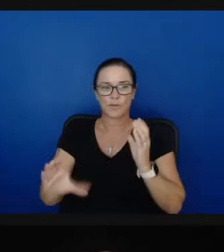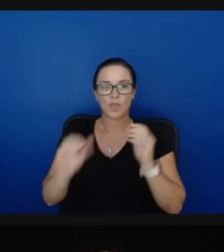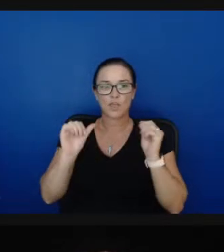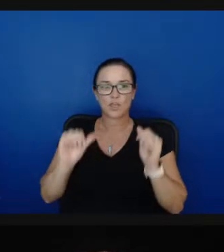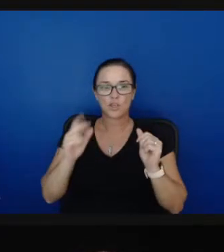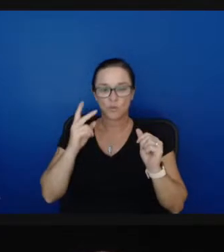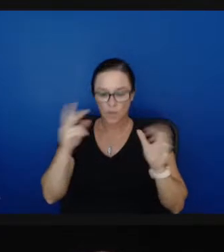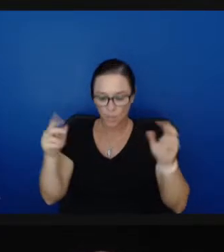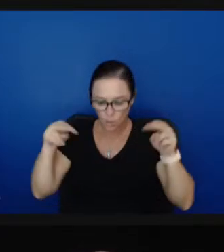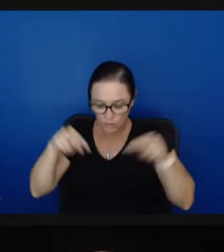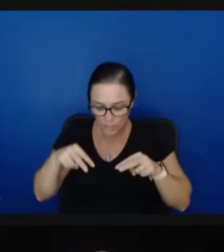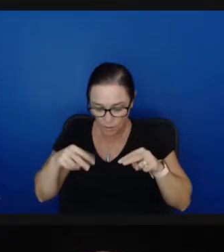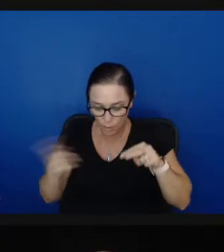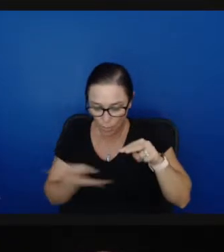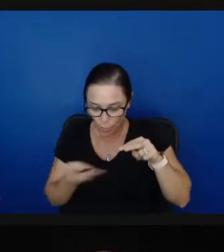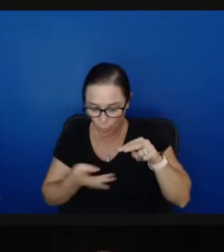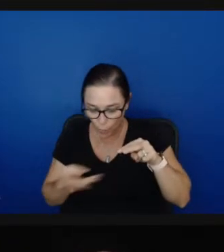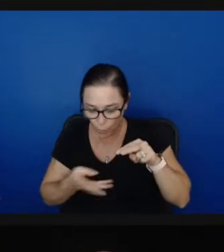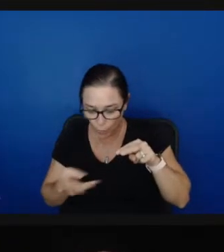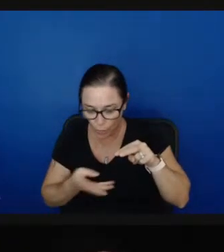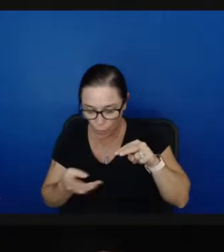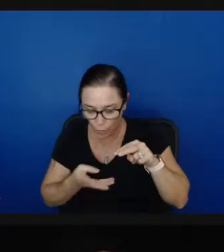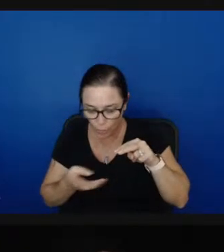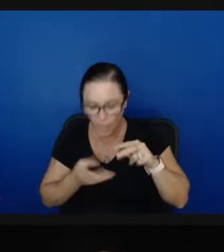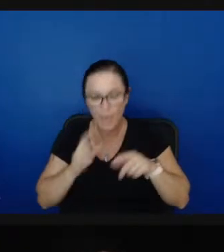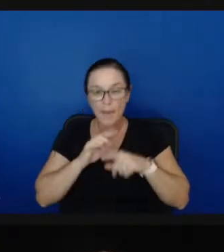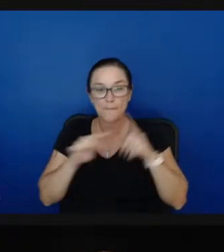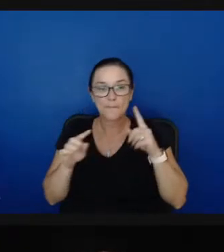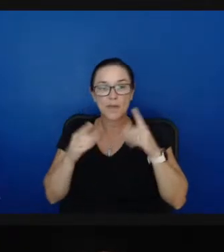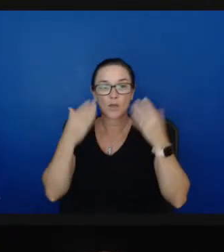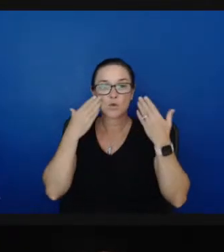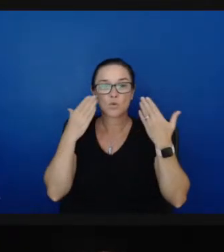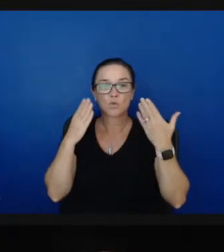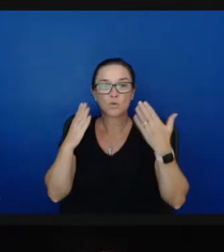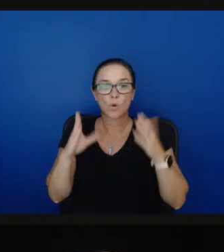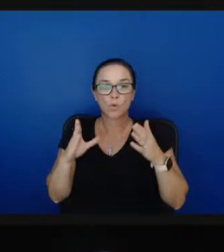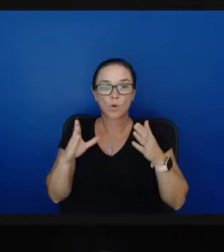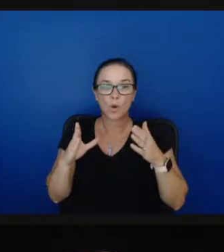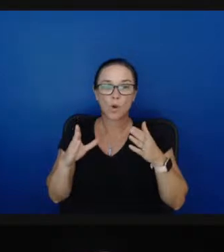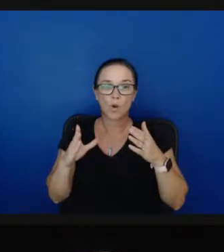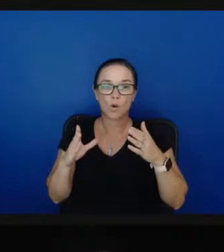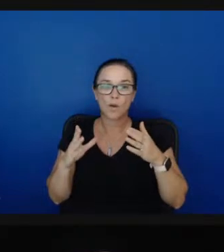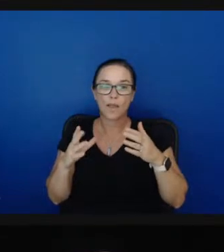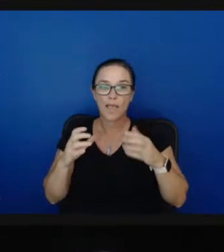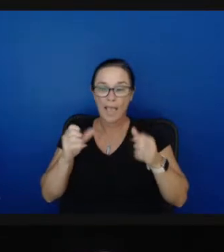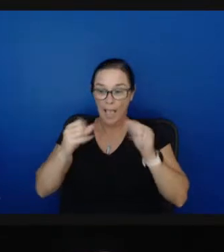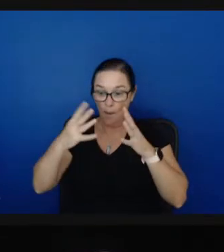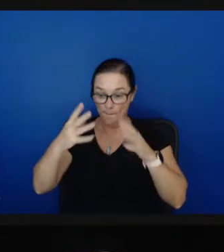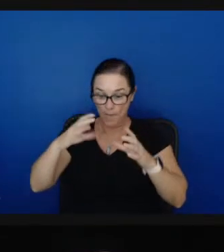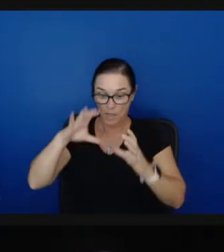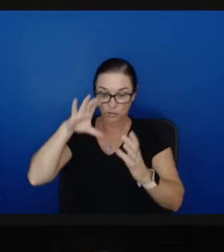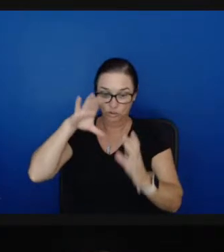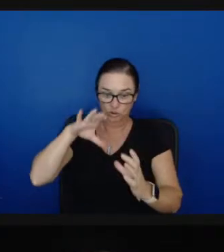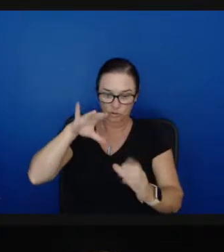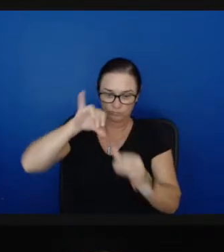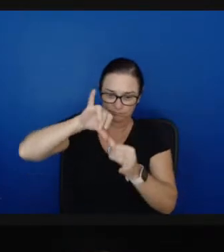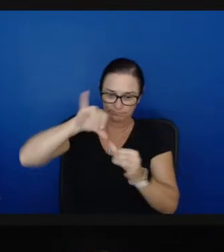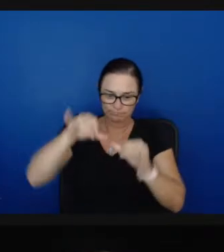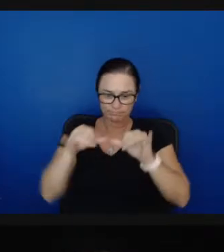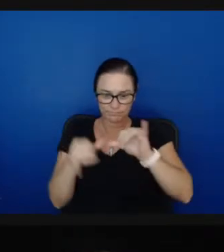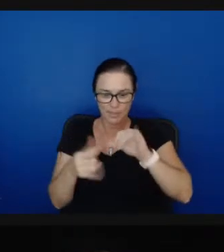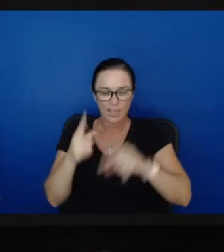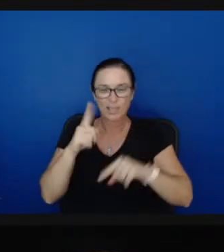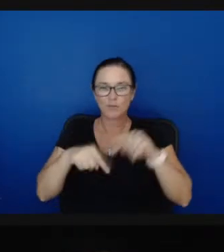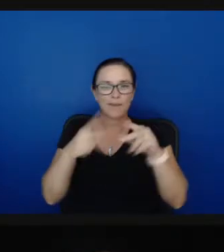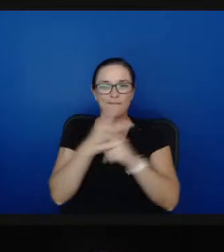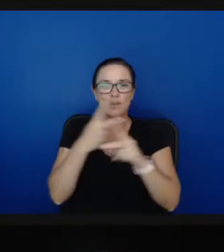it's moving. But without knowing what the cross-section was of the flow going through there, you can't get to a volume. And